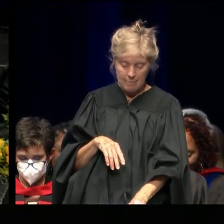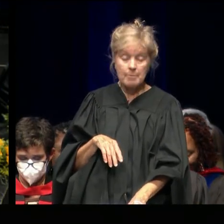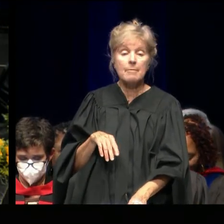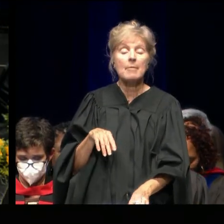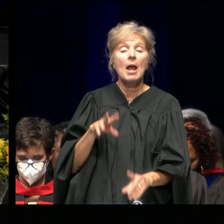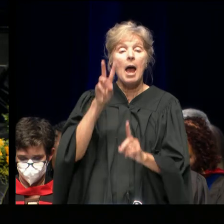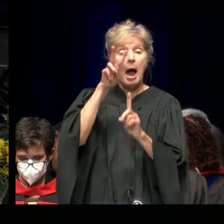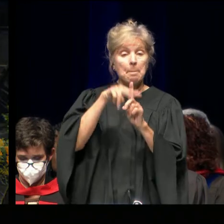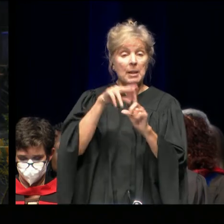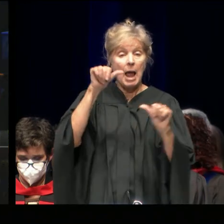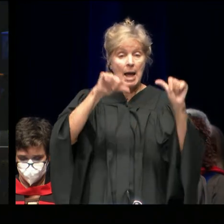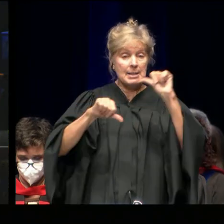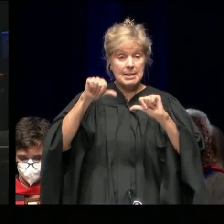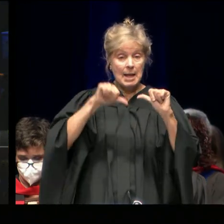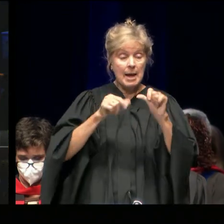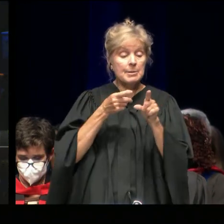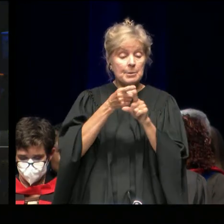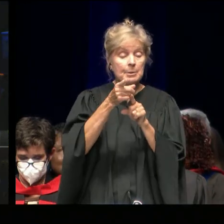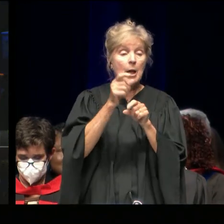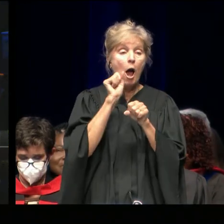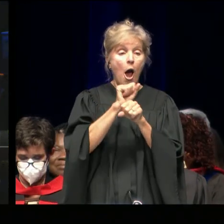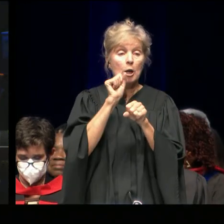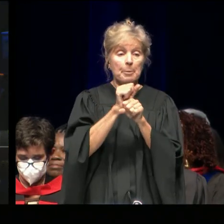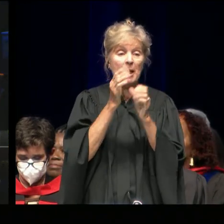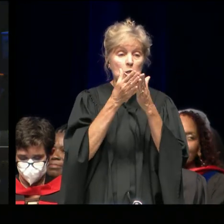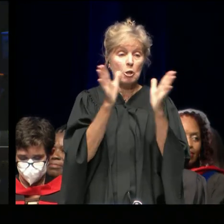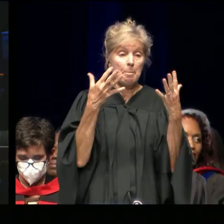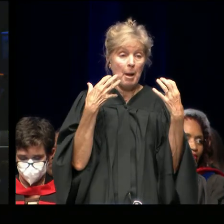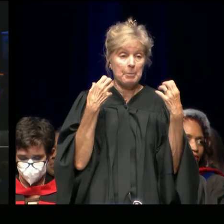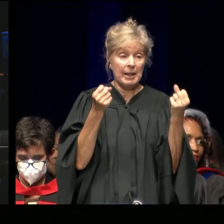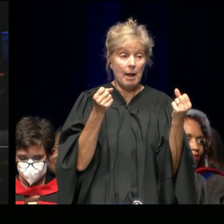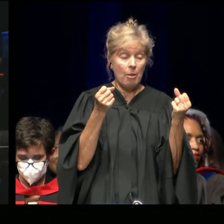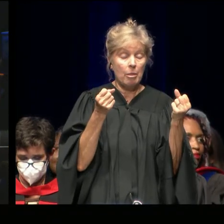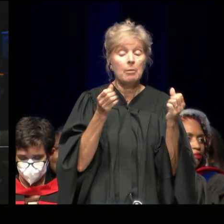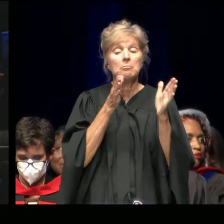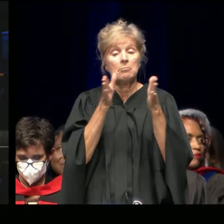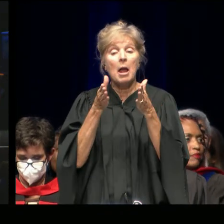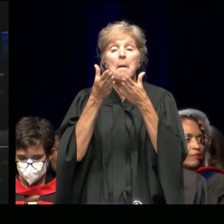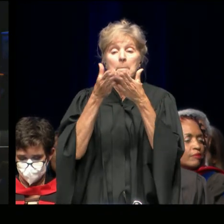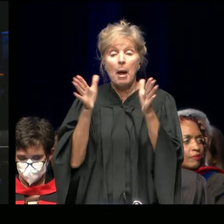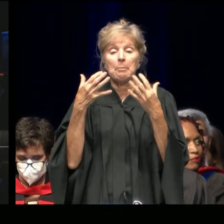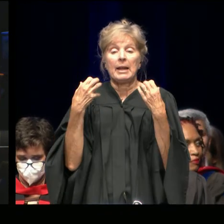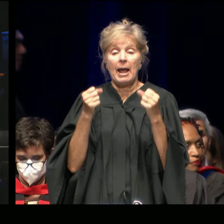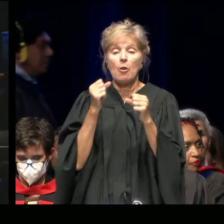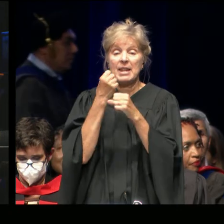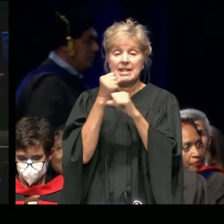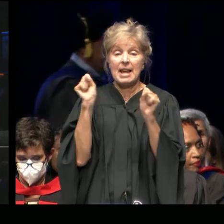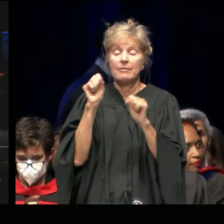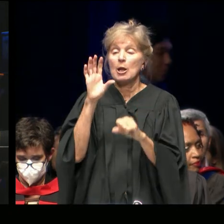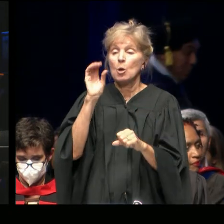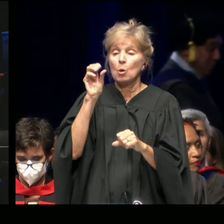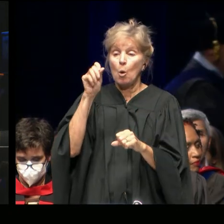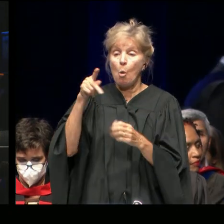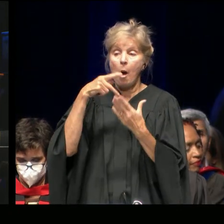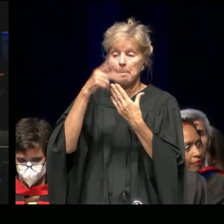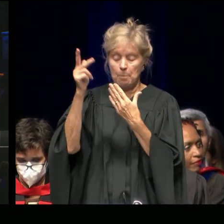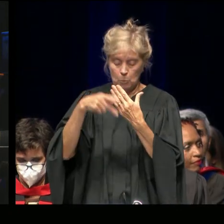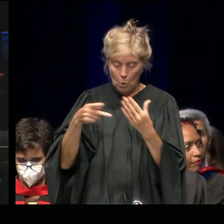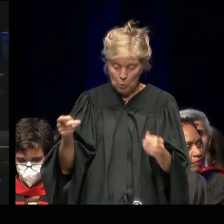Bachelor of Applied Science in Occupational and Public Health and Safety Cooperative